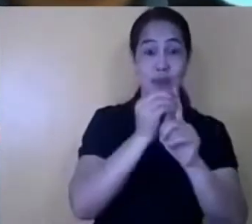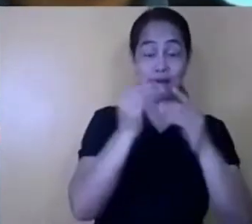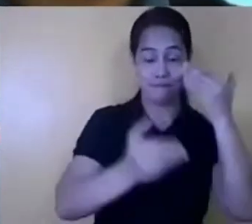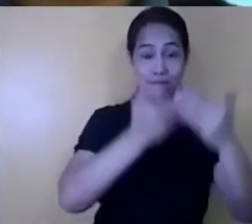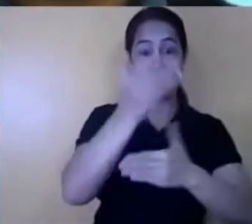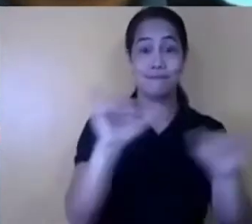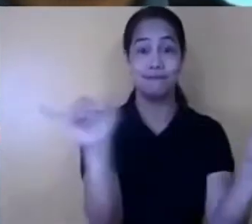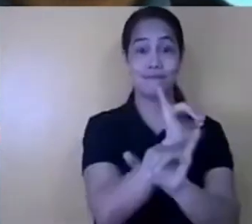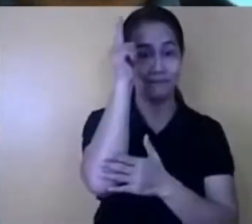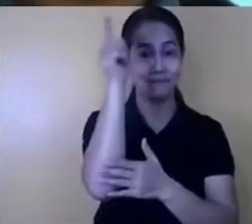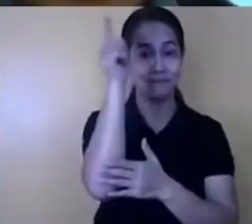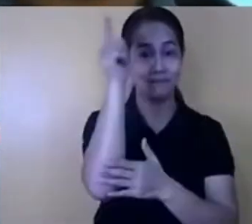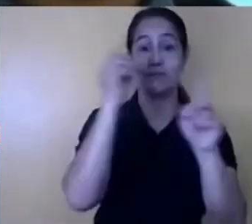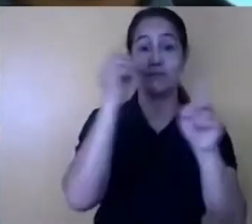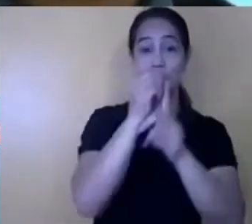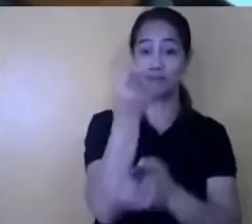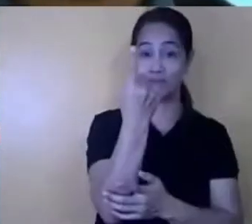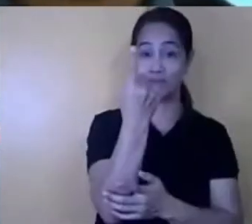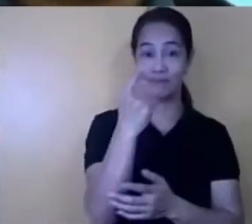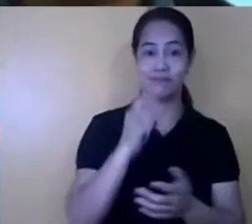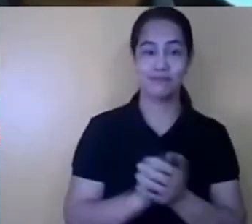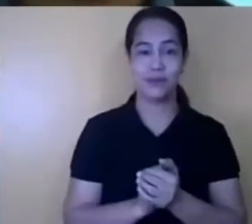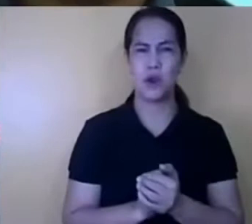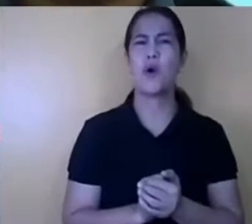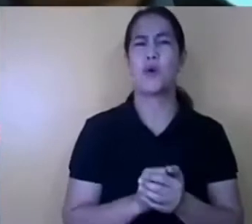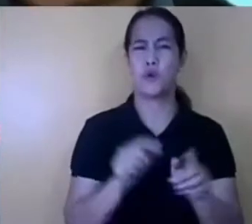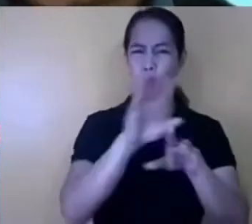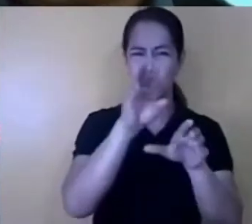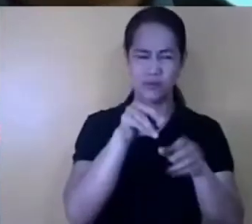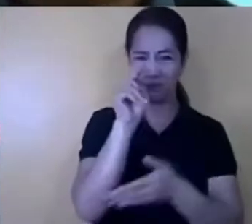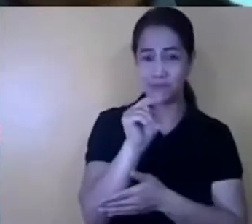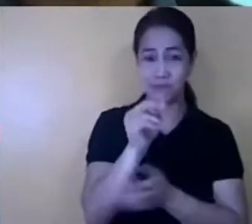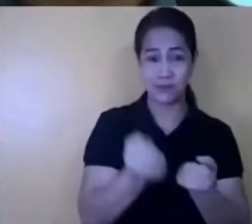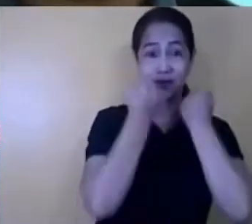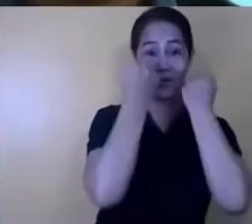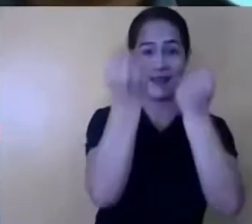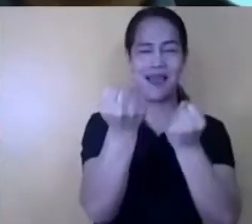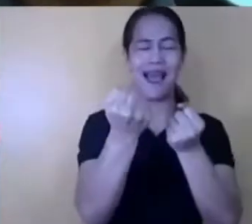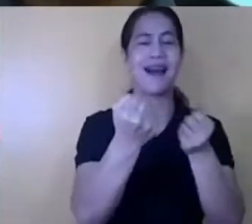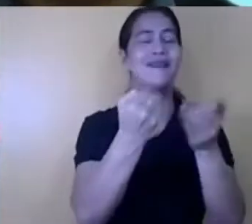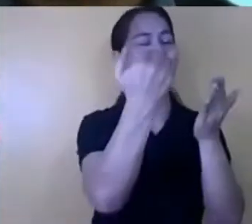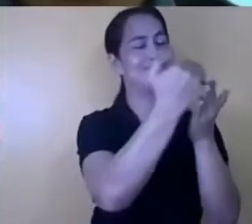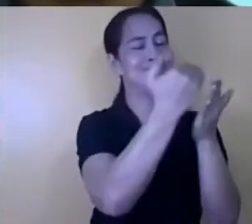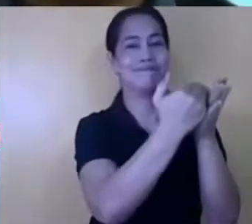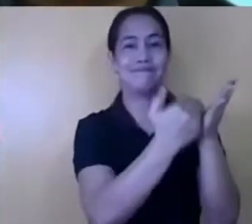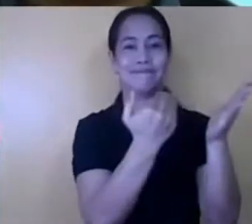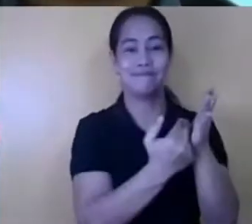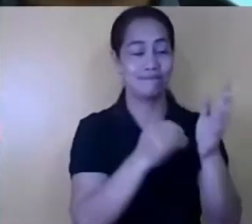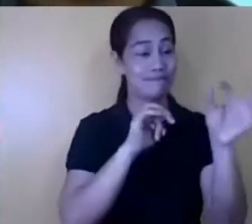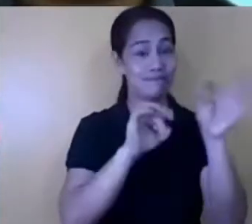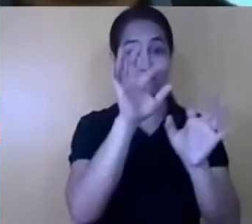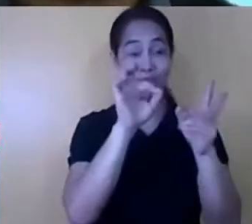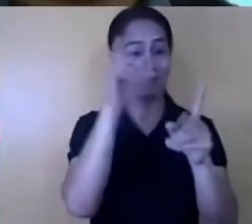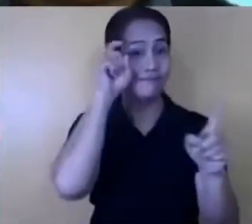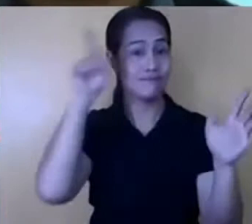with Objective 11. All you need to do is to submit a list of identified least or most